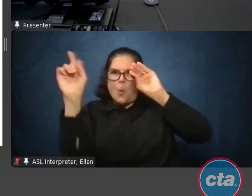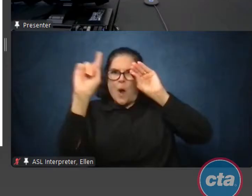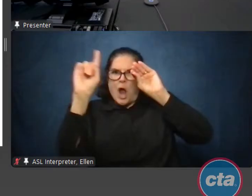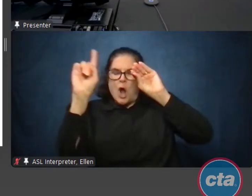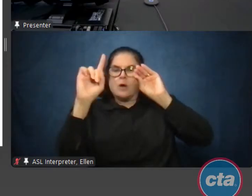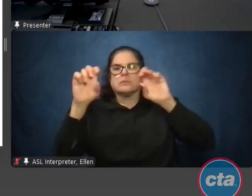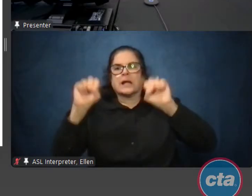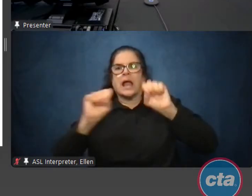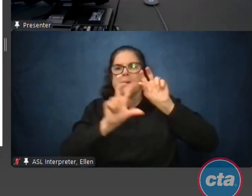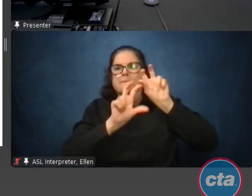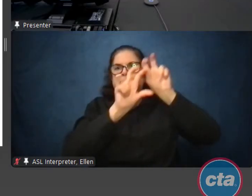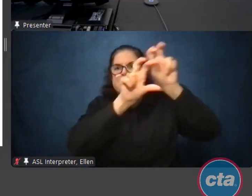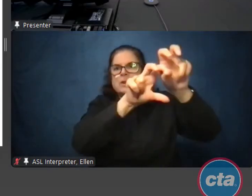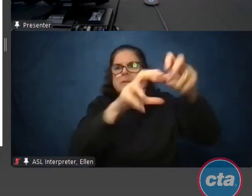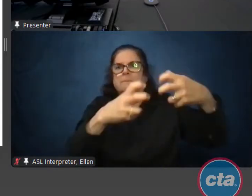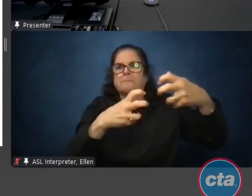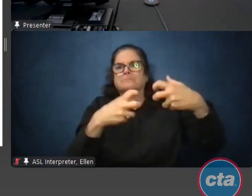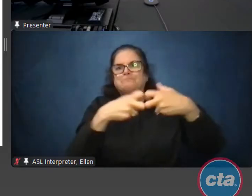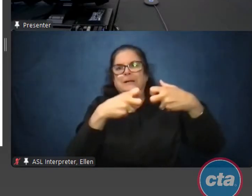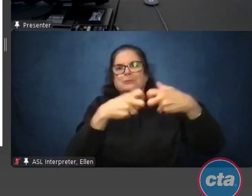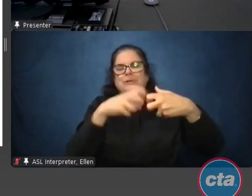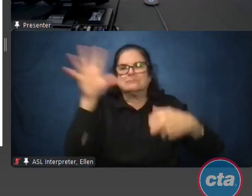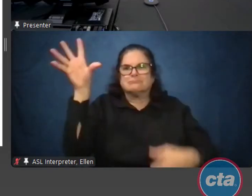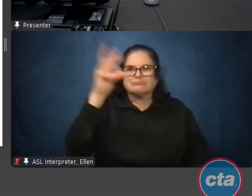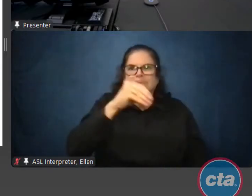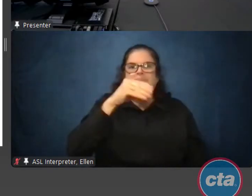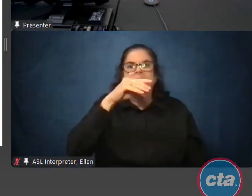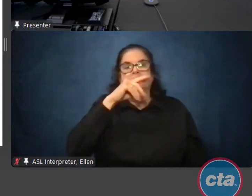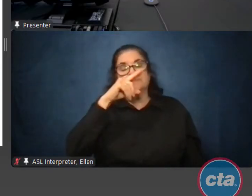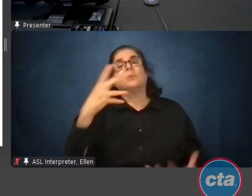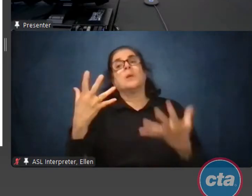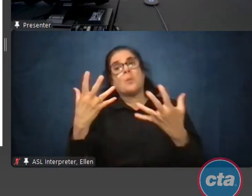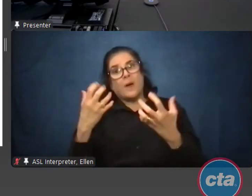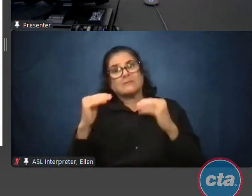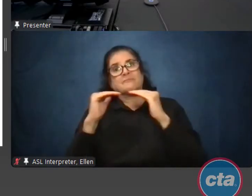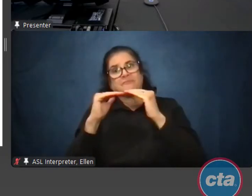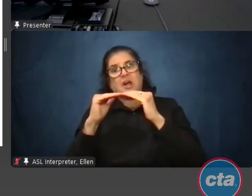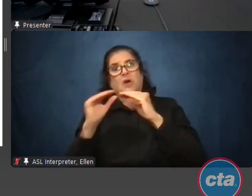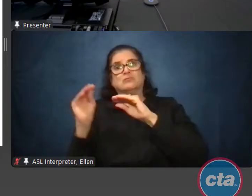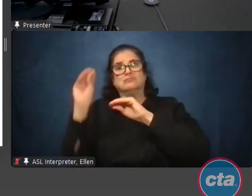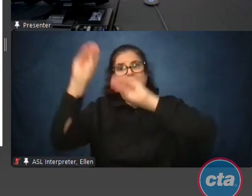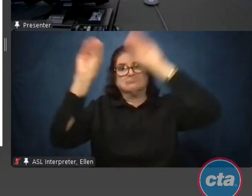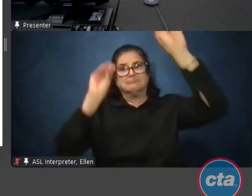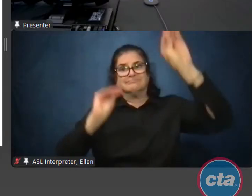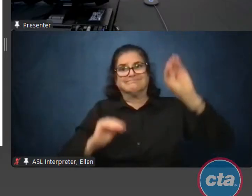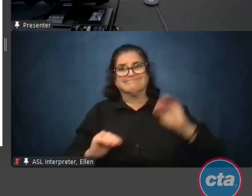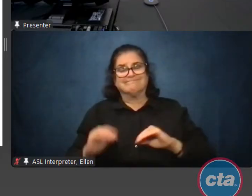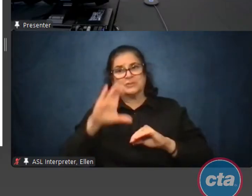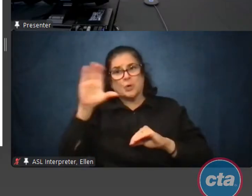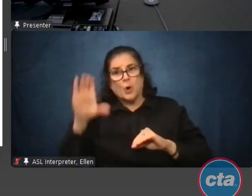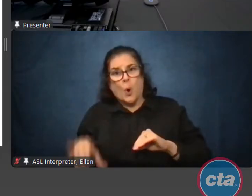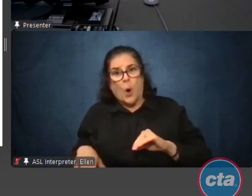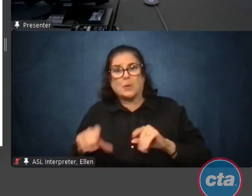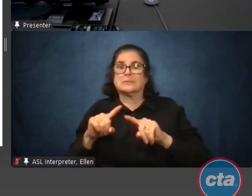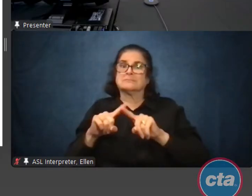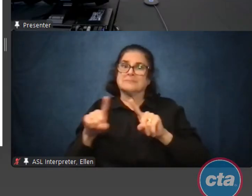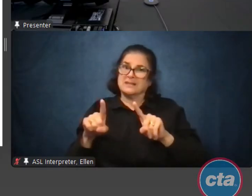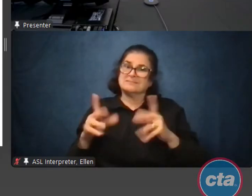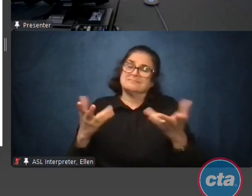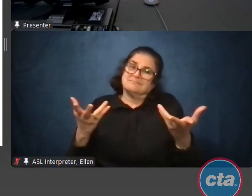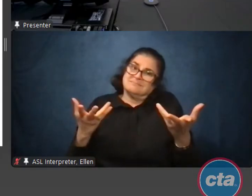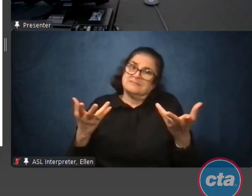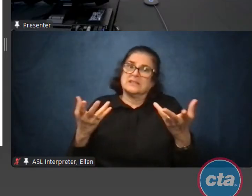we still wanted to maintain this geographic distribution throughout the city. But the initial draft locations have changed a little bit as we've